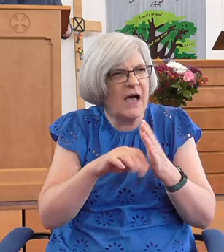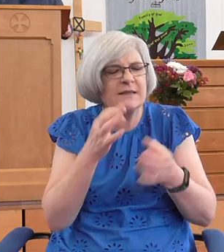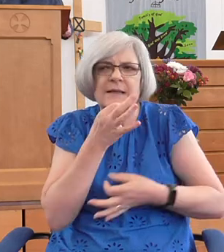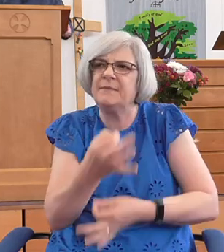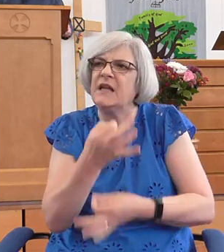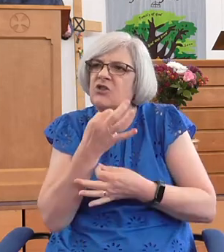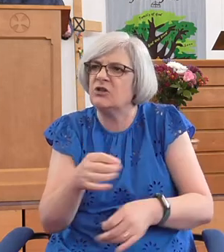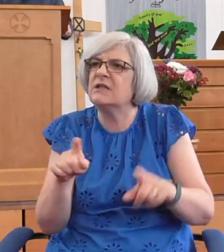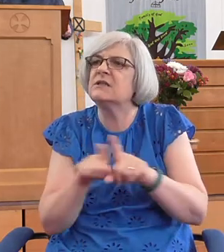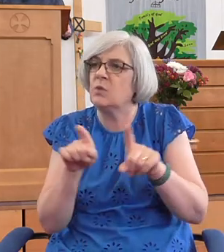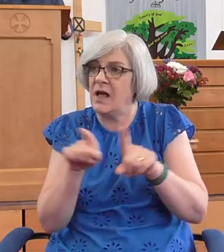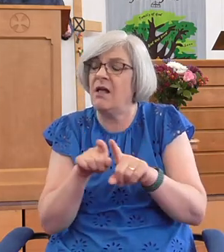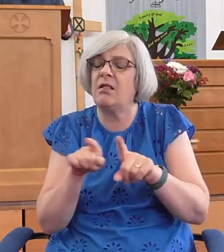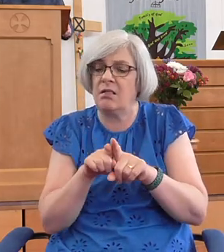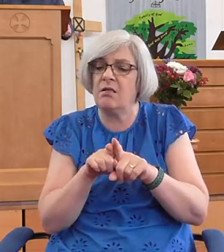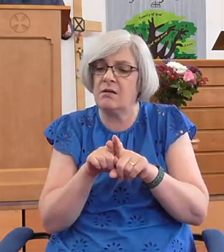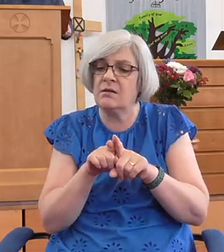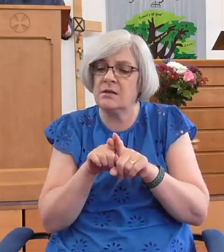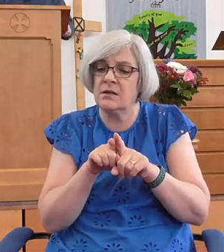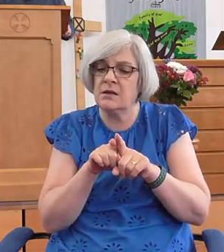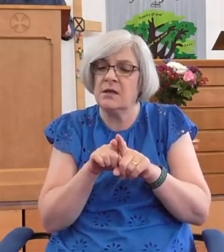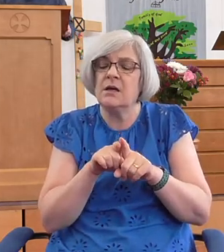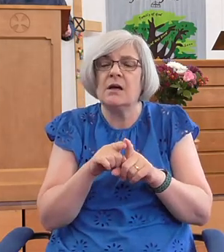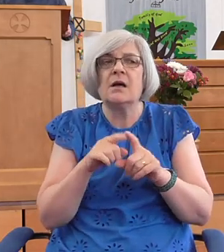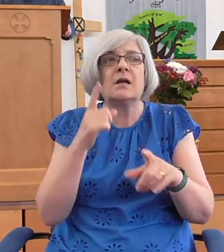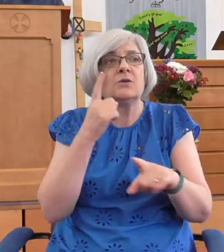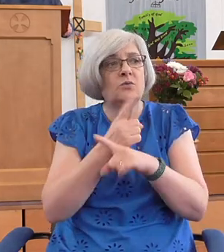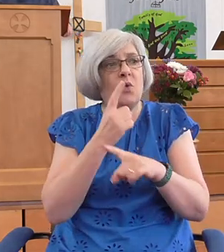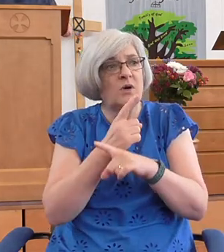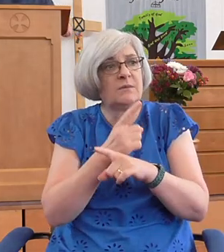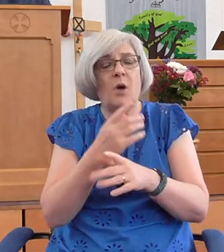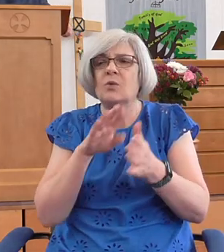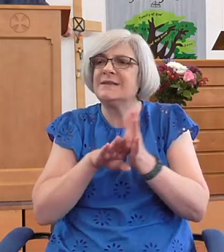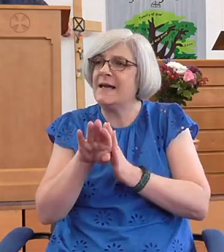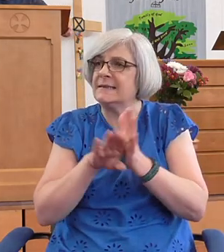temptations, Mochir also talks of testing.